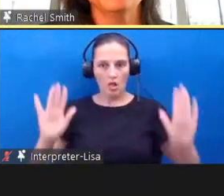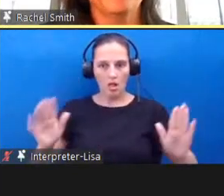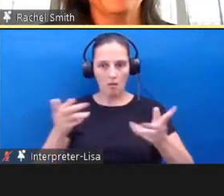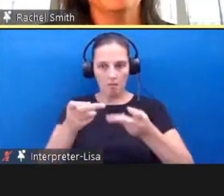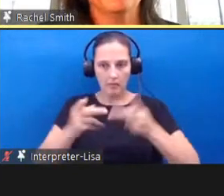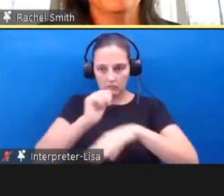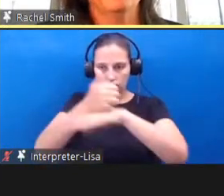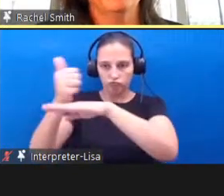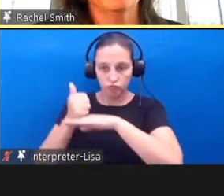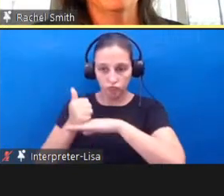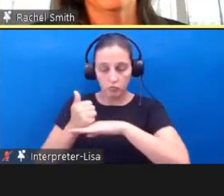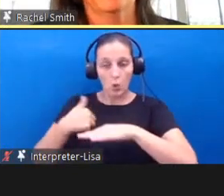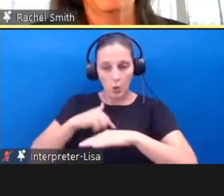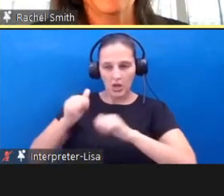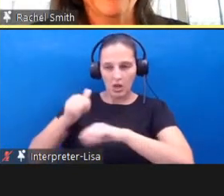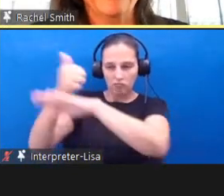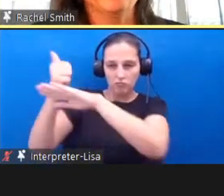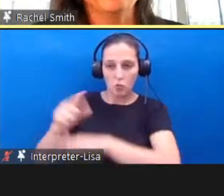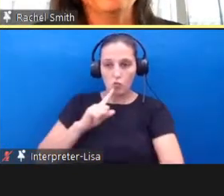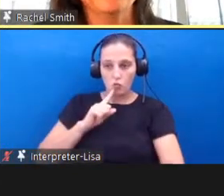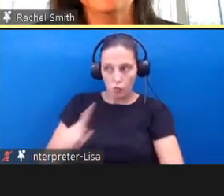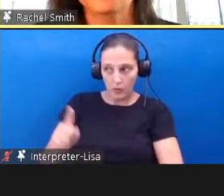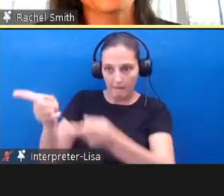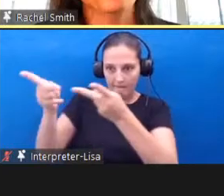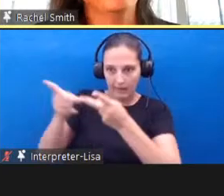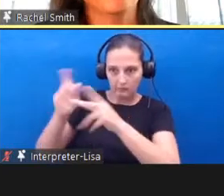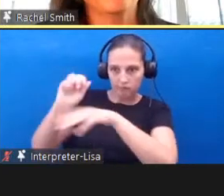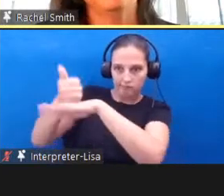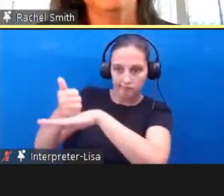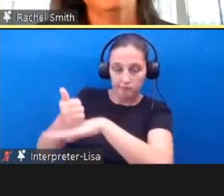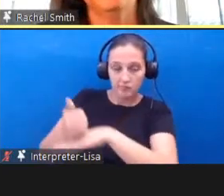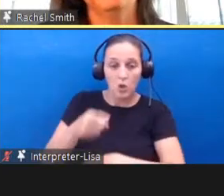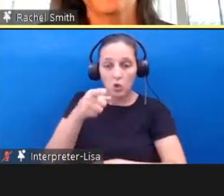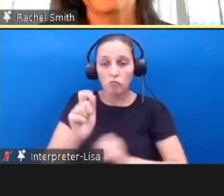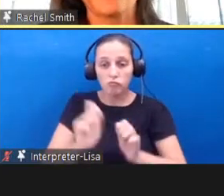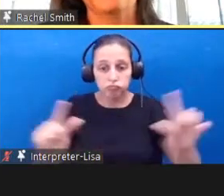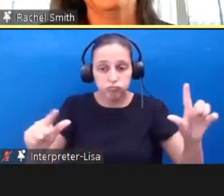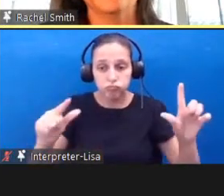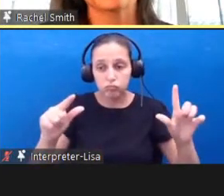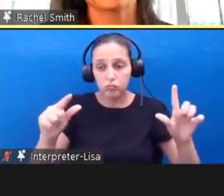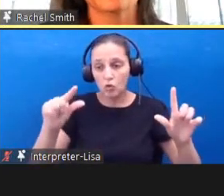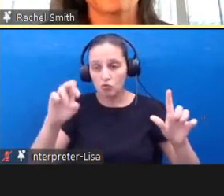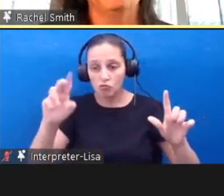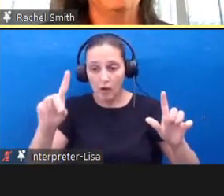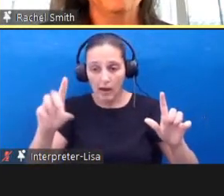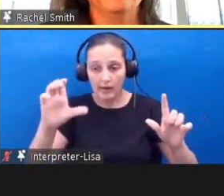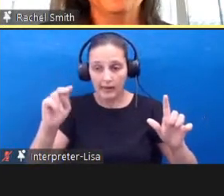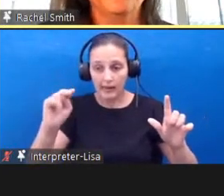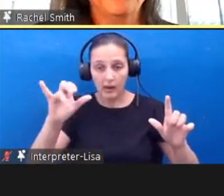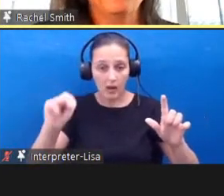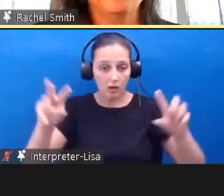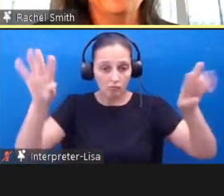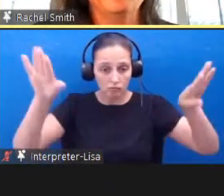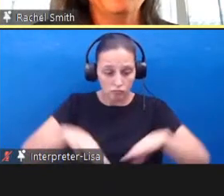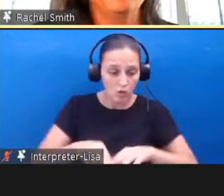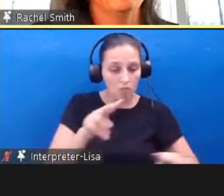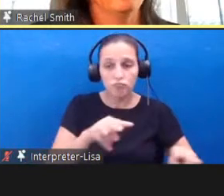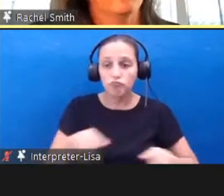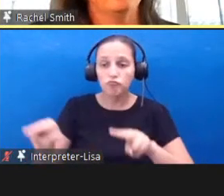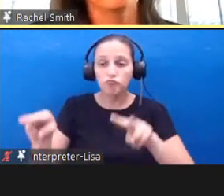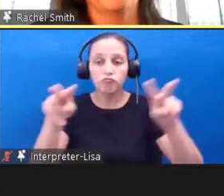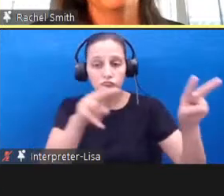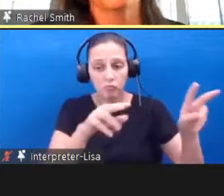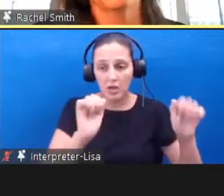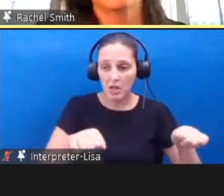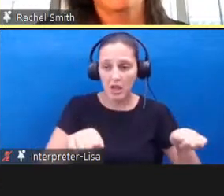these in space realistically. And so you can go to the Grand Canyon and you can fly around, and it's actually quite beautiful with OpenSpace. You can